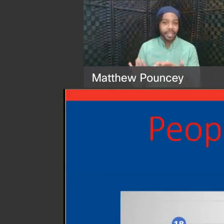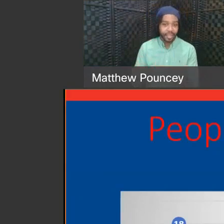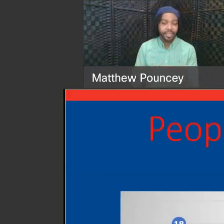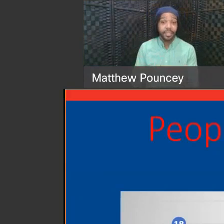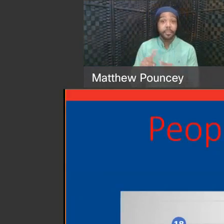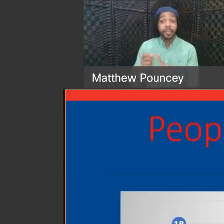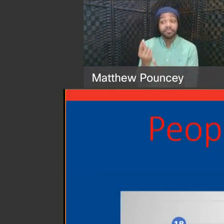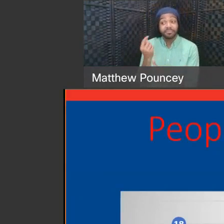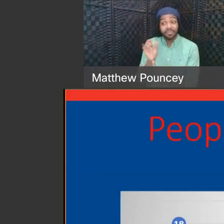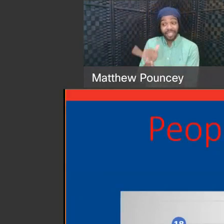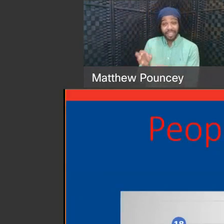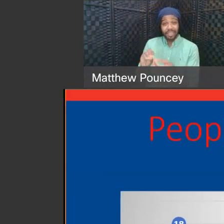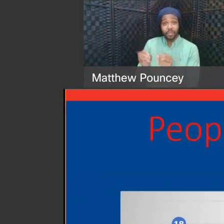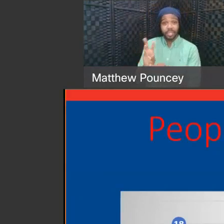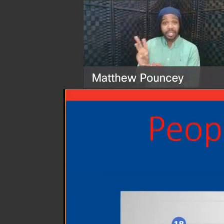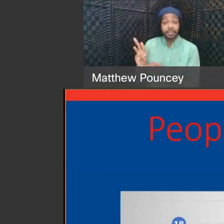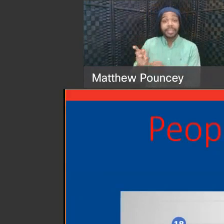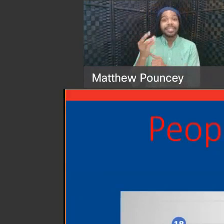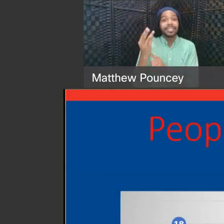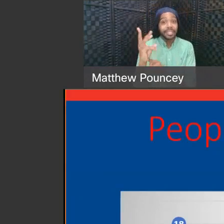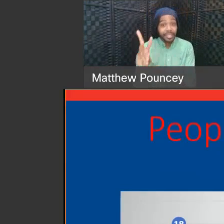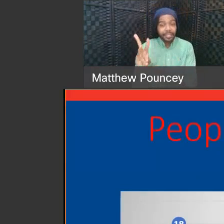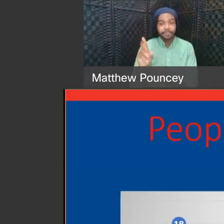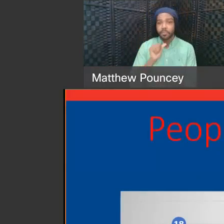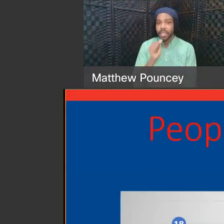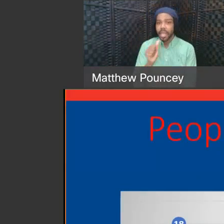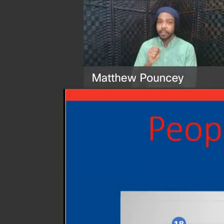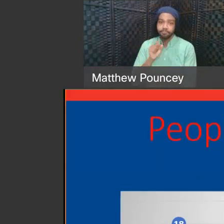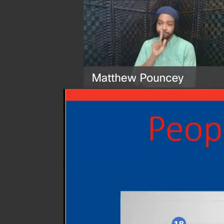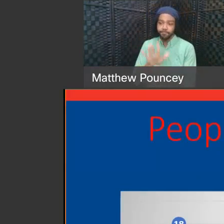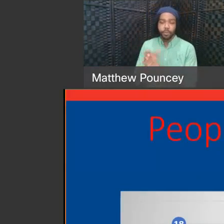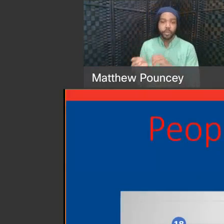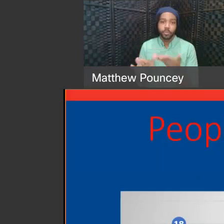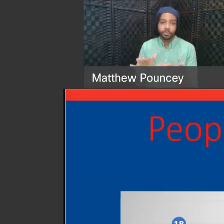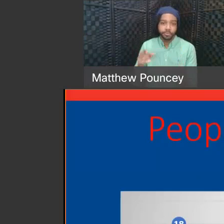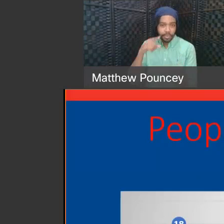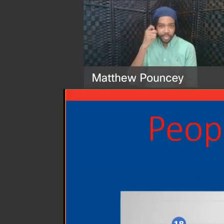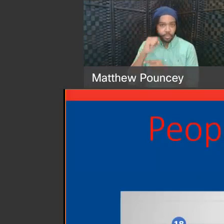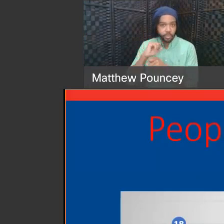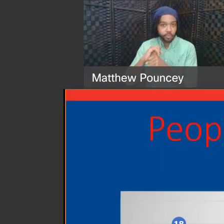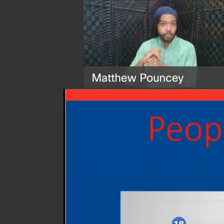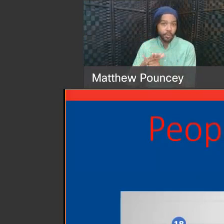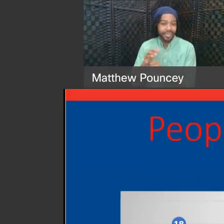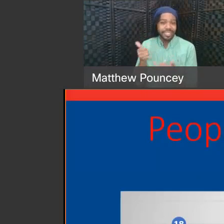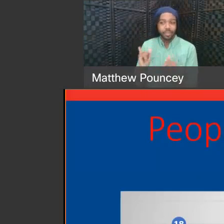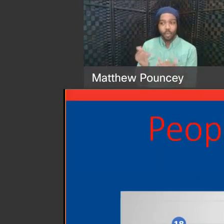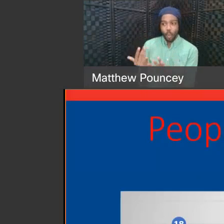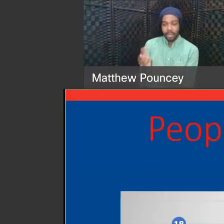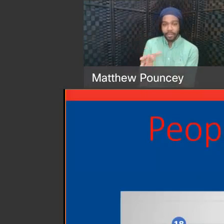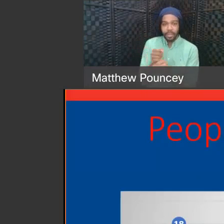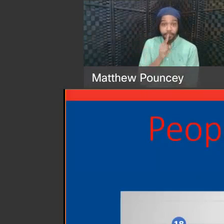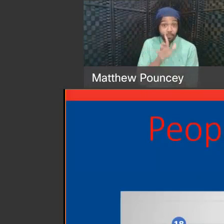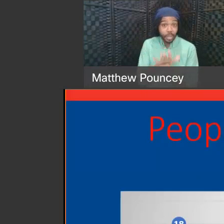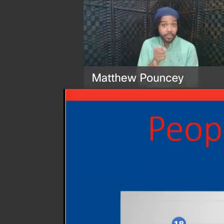66, 16 have been confirmed as not COVID related, and we are still waiting confirmation on 12.